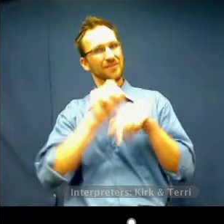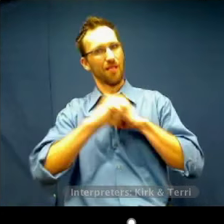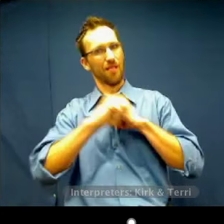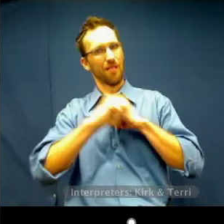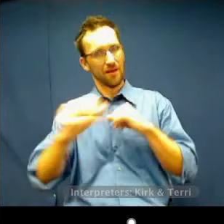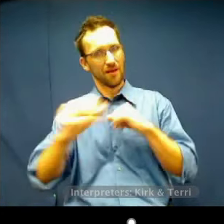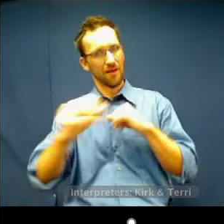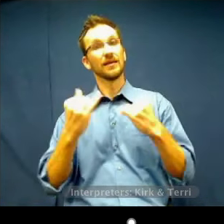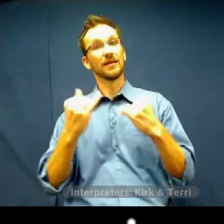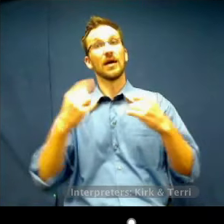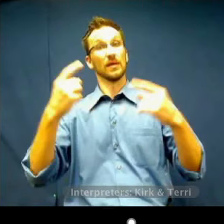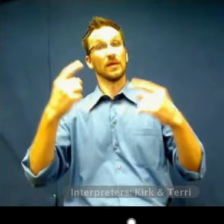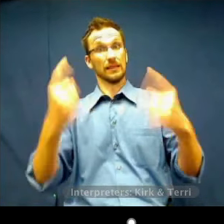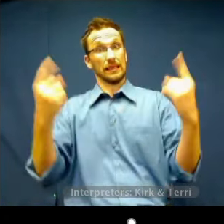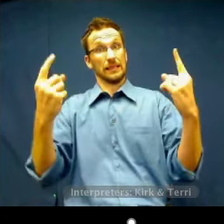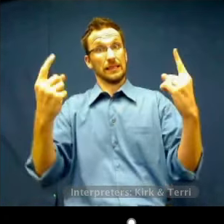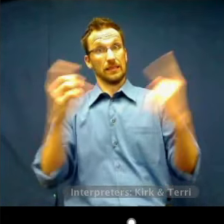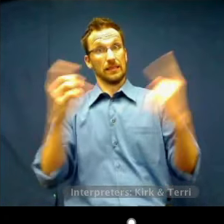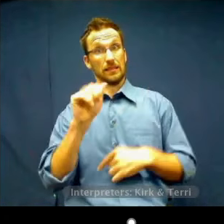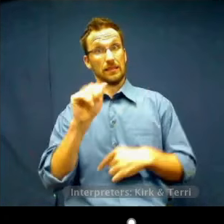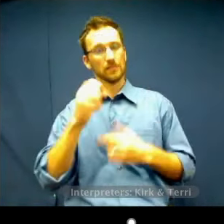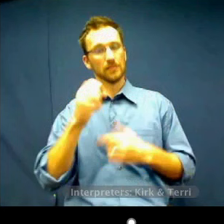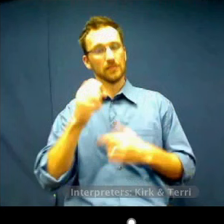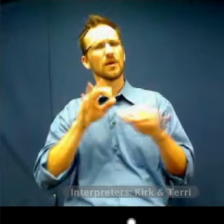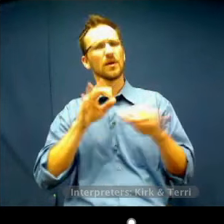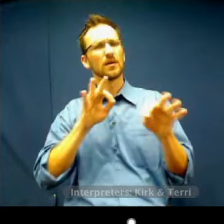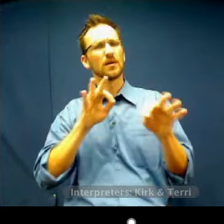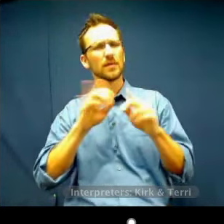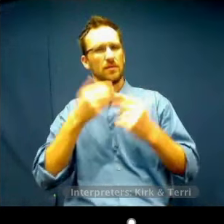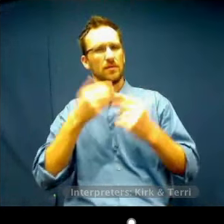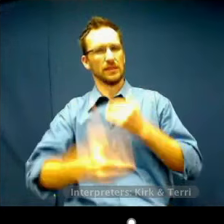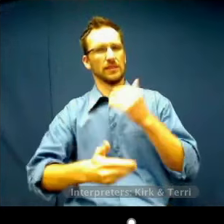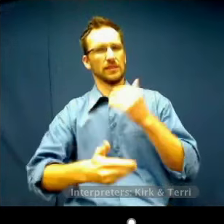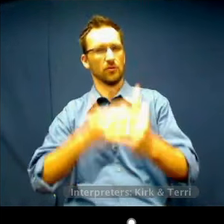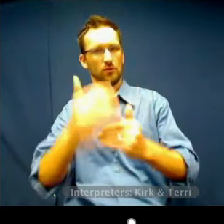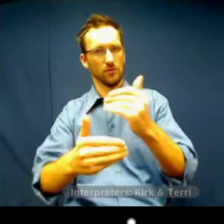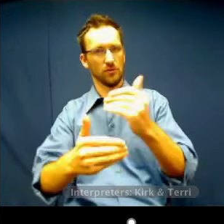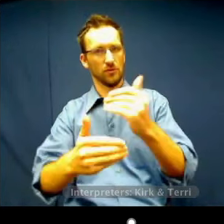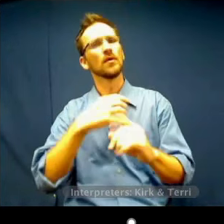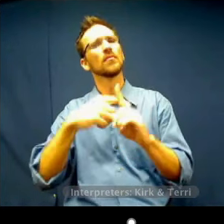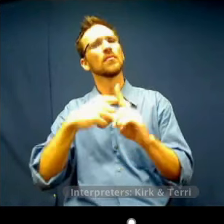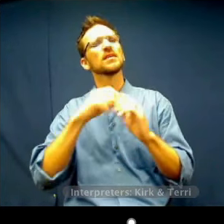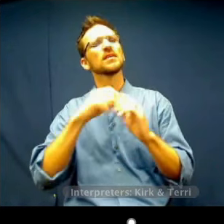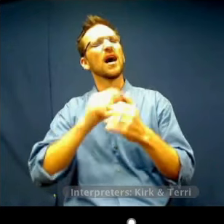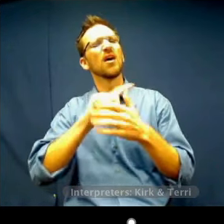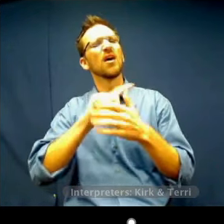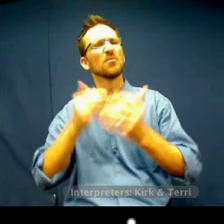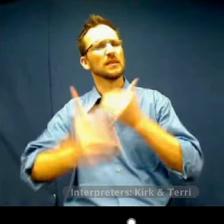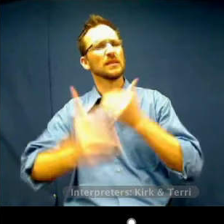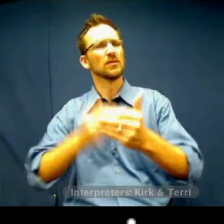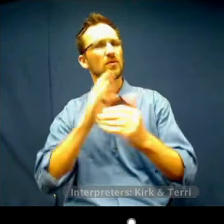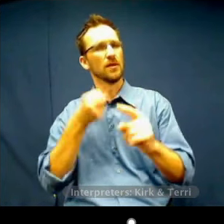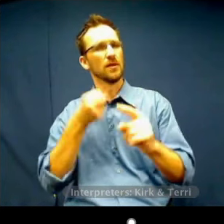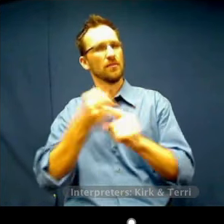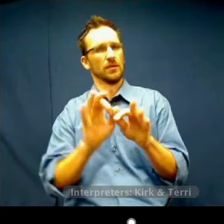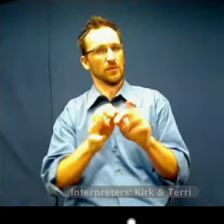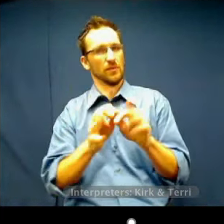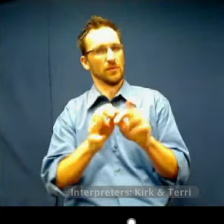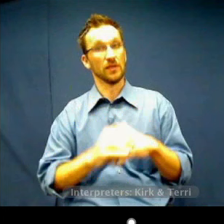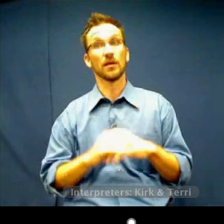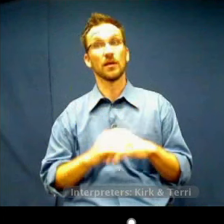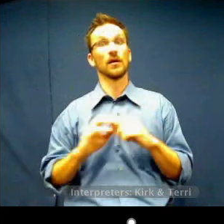the procedure briefly. There's and the interpreting implications of each. And the initial interview is a really